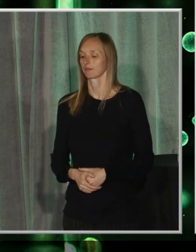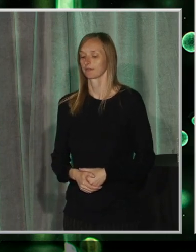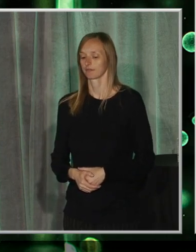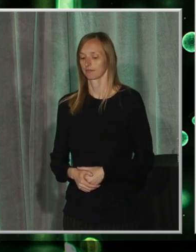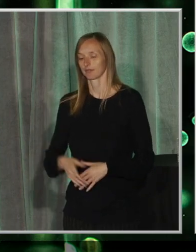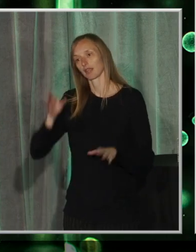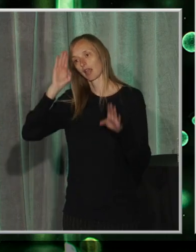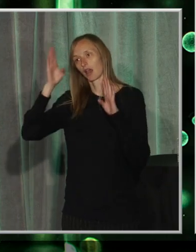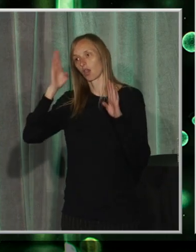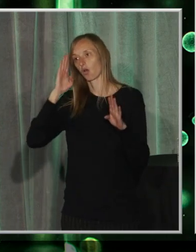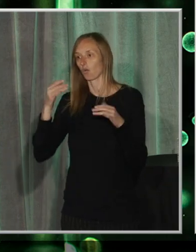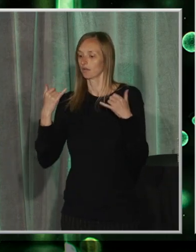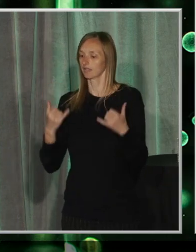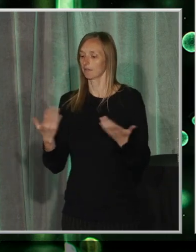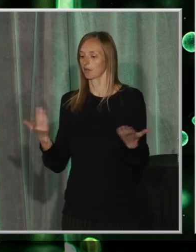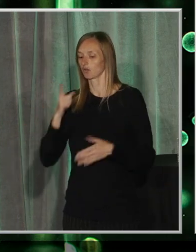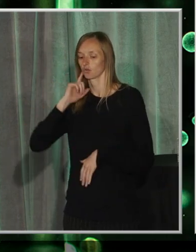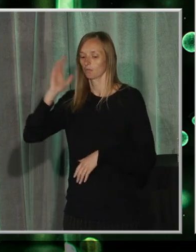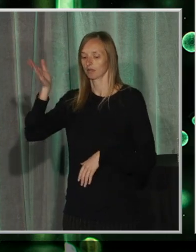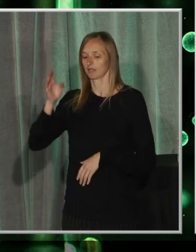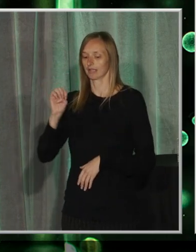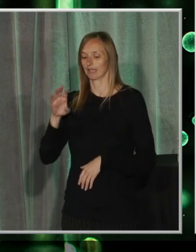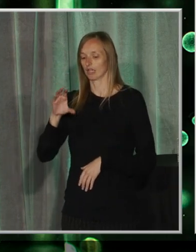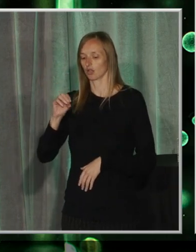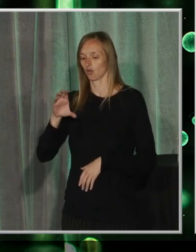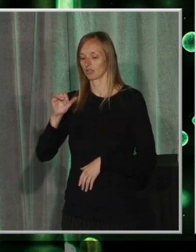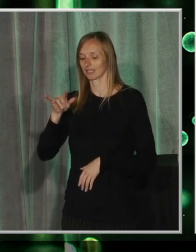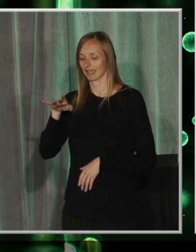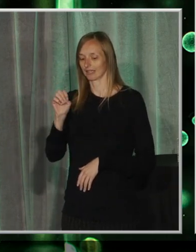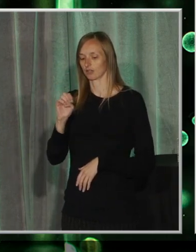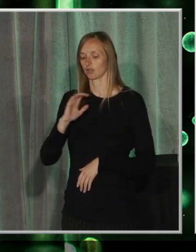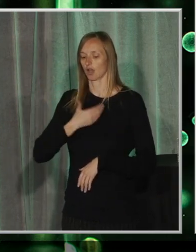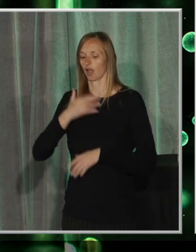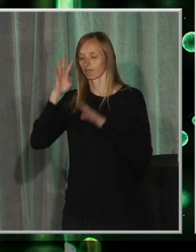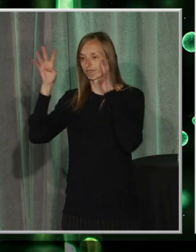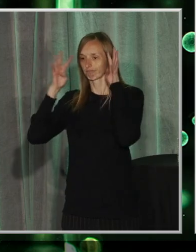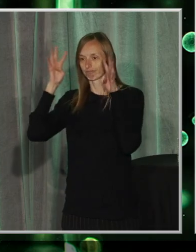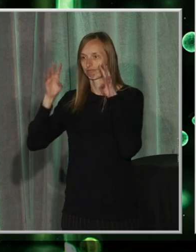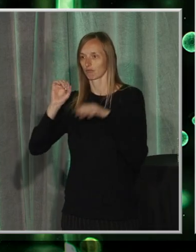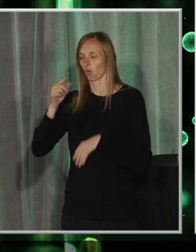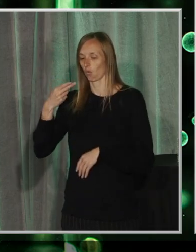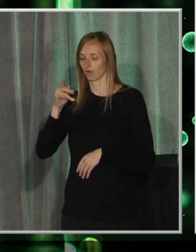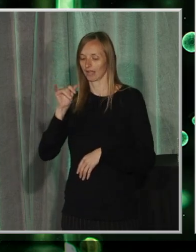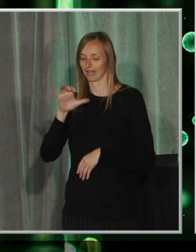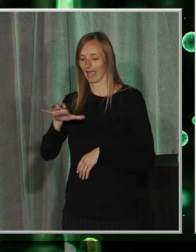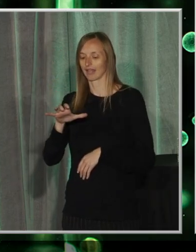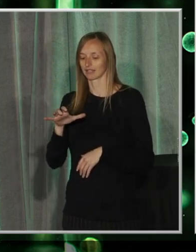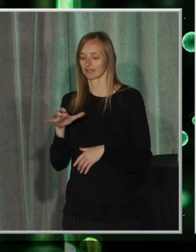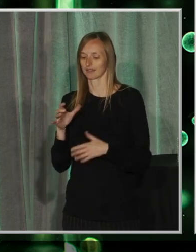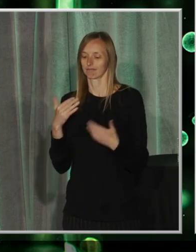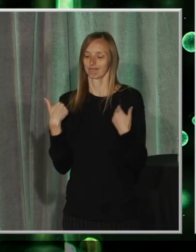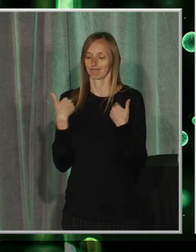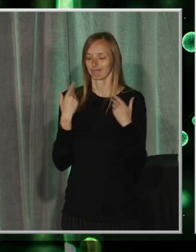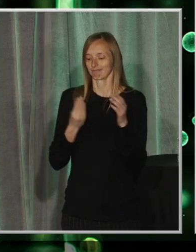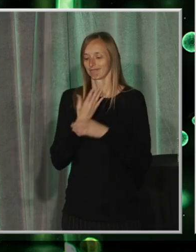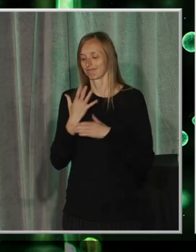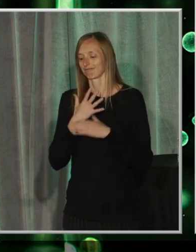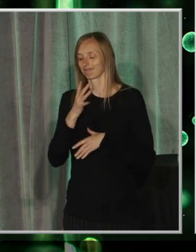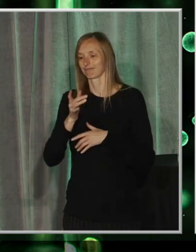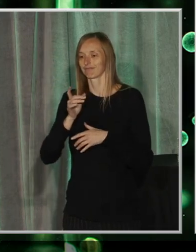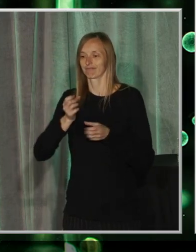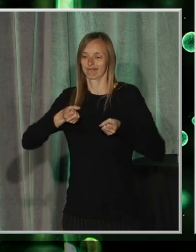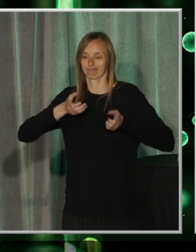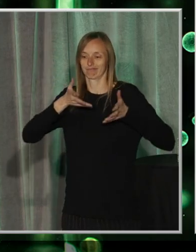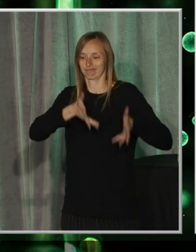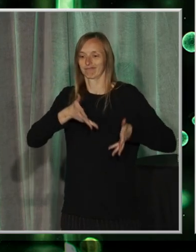Hello, everyone. Today, I'm here to present EcoCycle, our innovative organic waste management solution. We